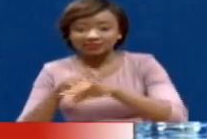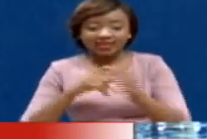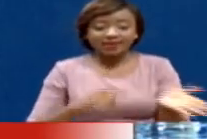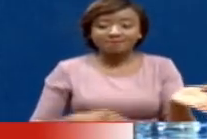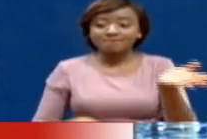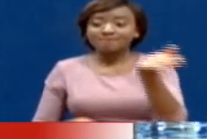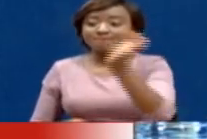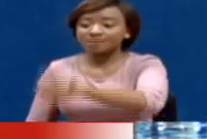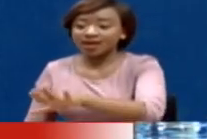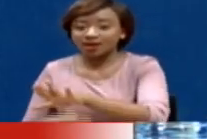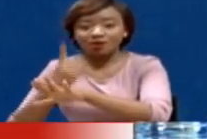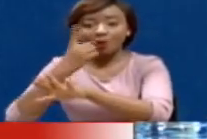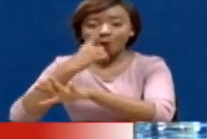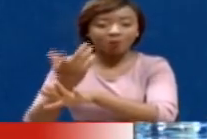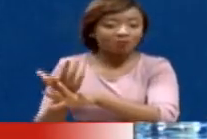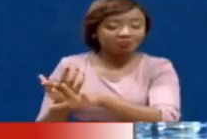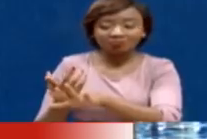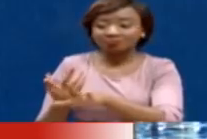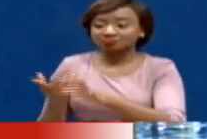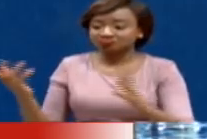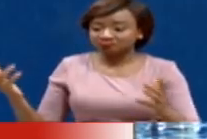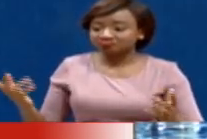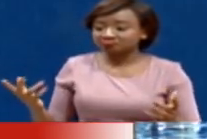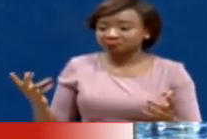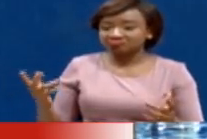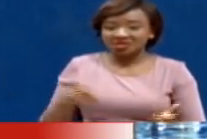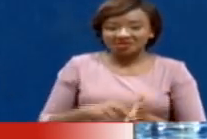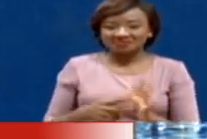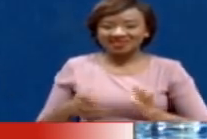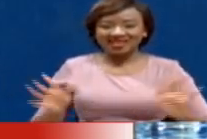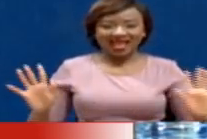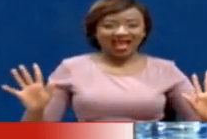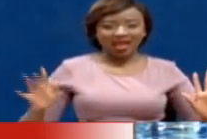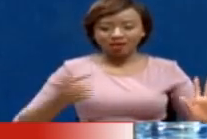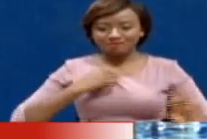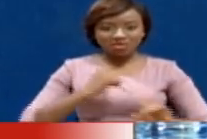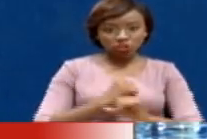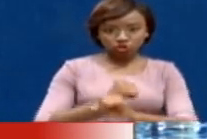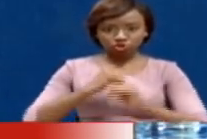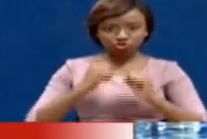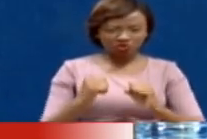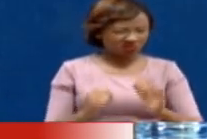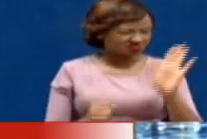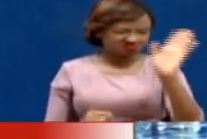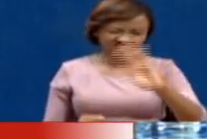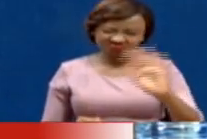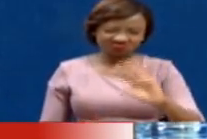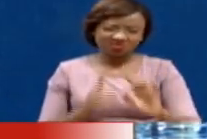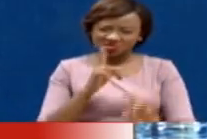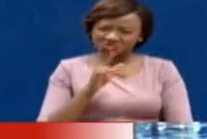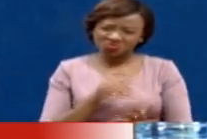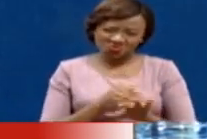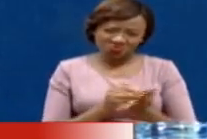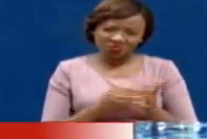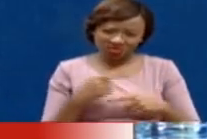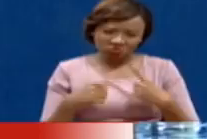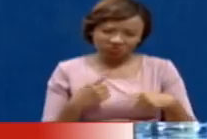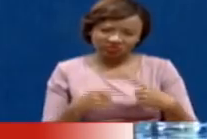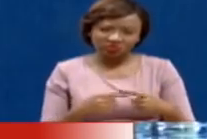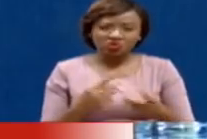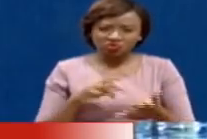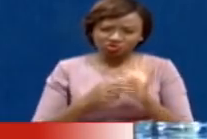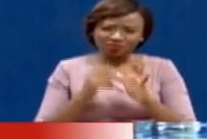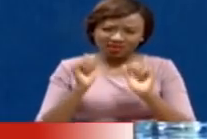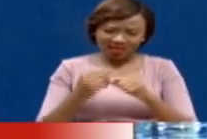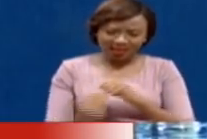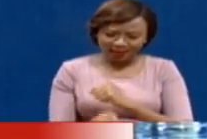back to your home, of course, you don't have that immunity. So there's that risk of reinfection. And this